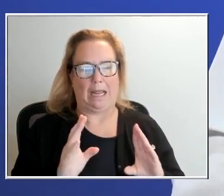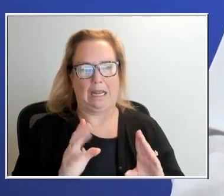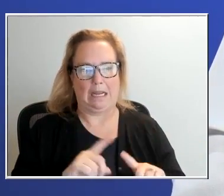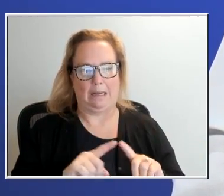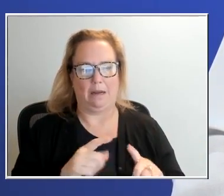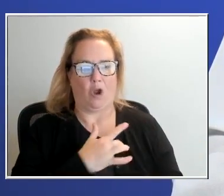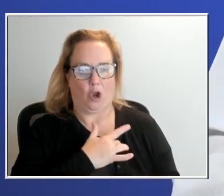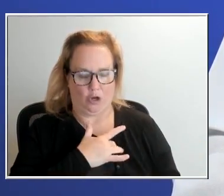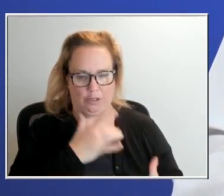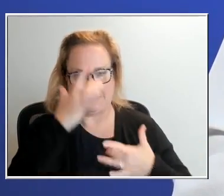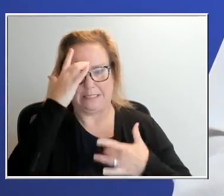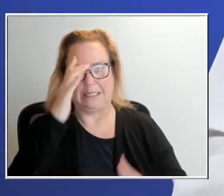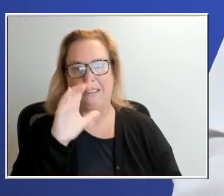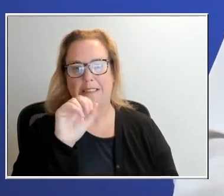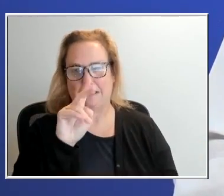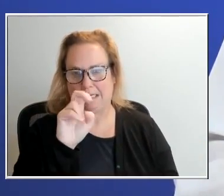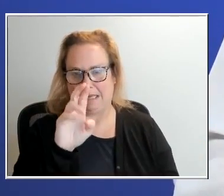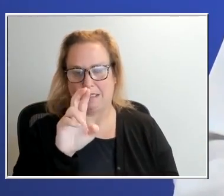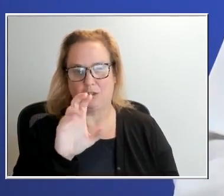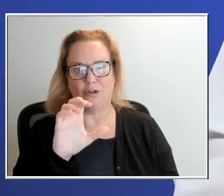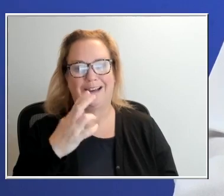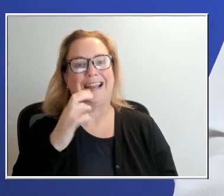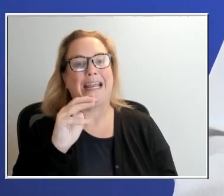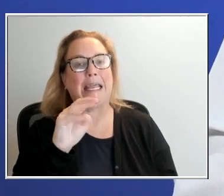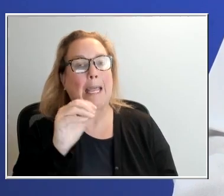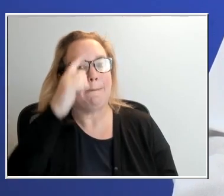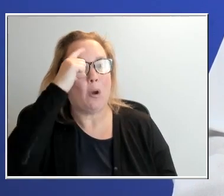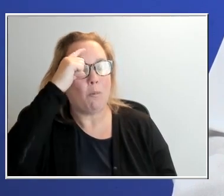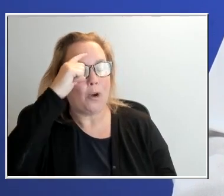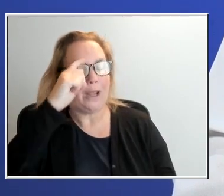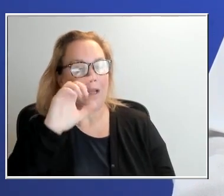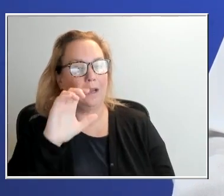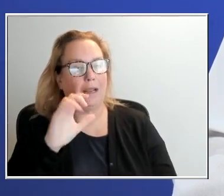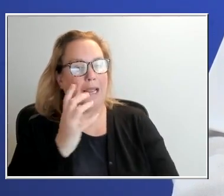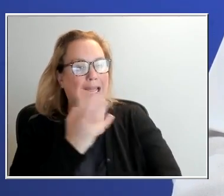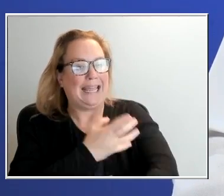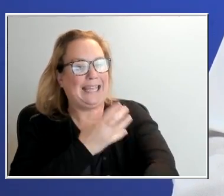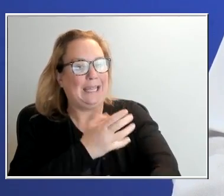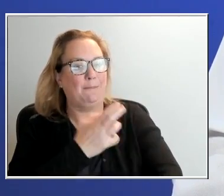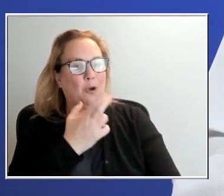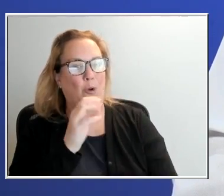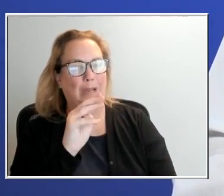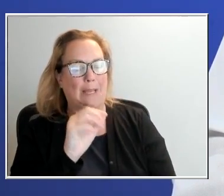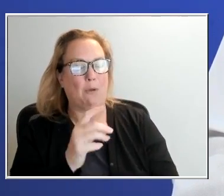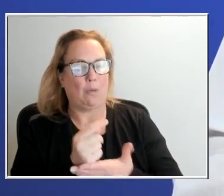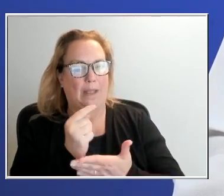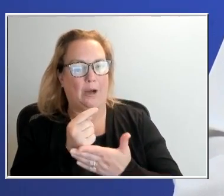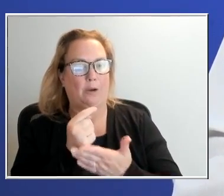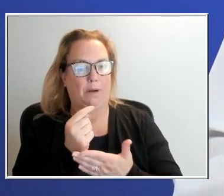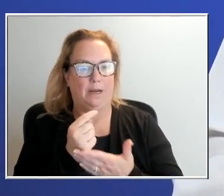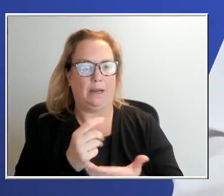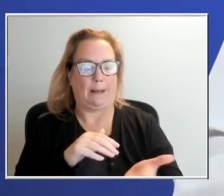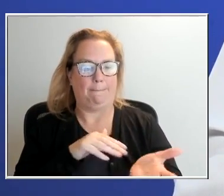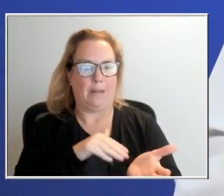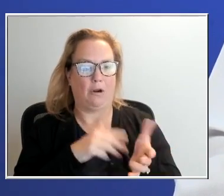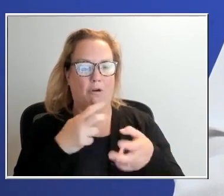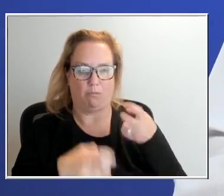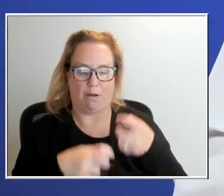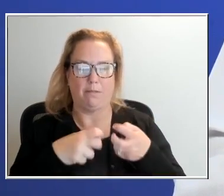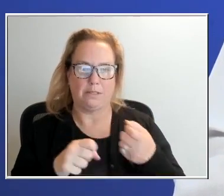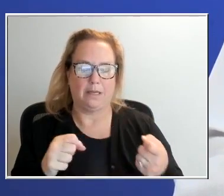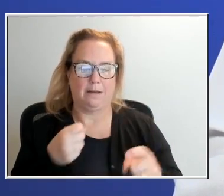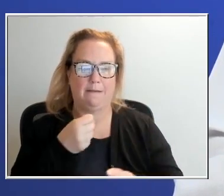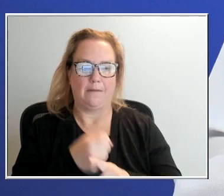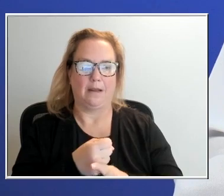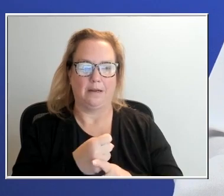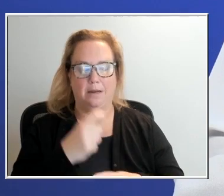disease, cancer, chemo brain with chemotherapy. There's a lot of other medical problems which can also affect brain health and